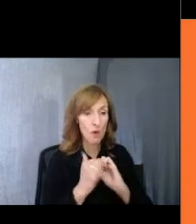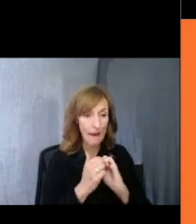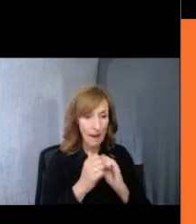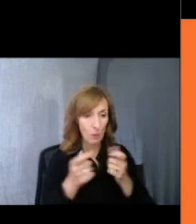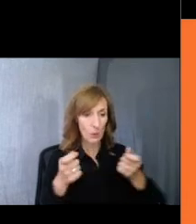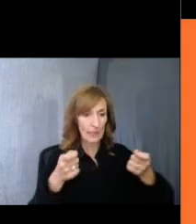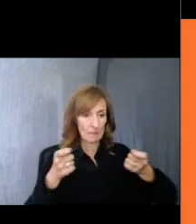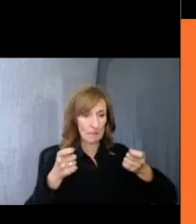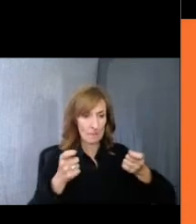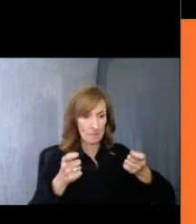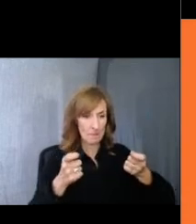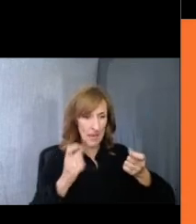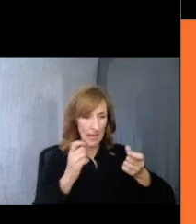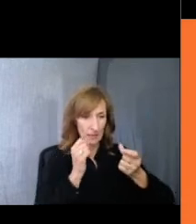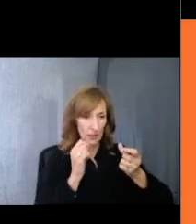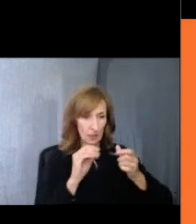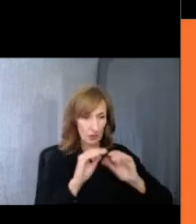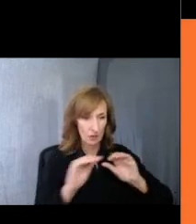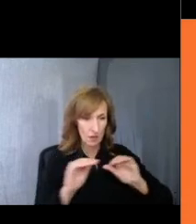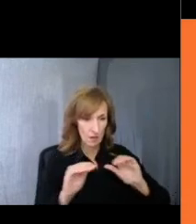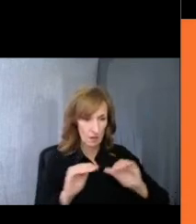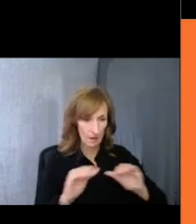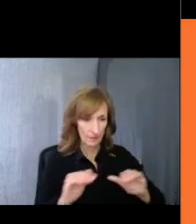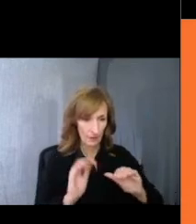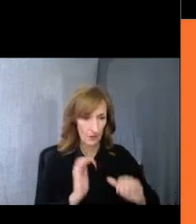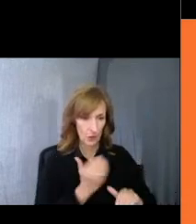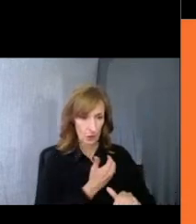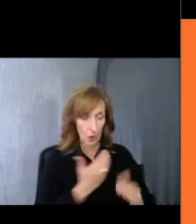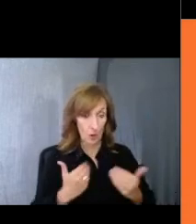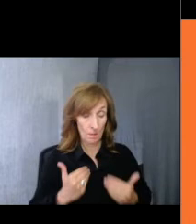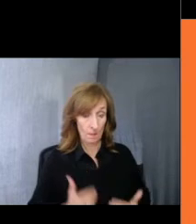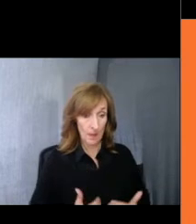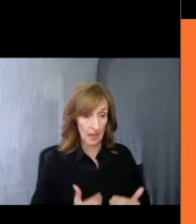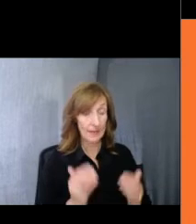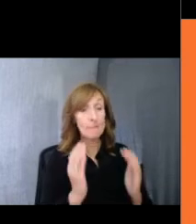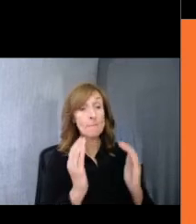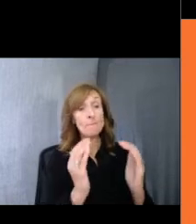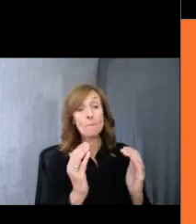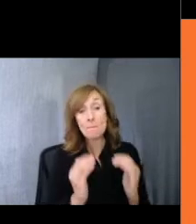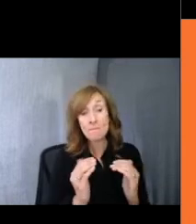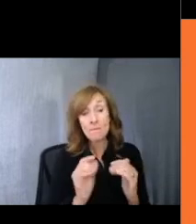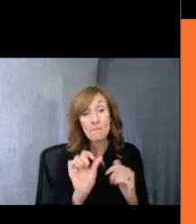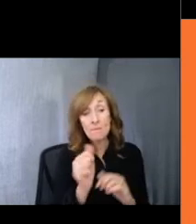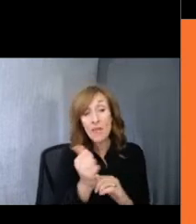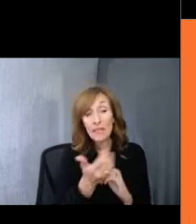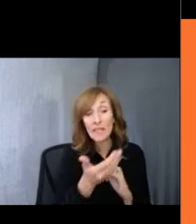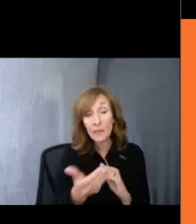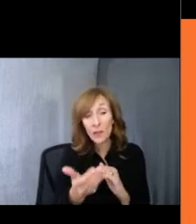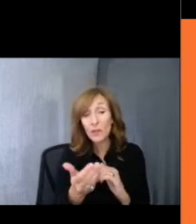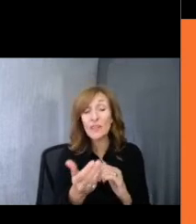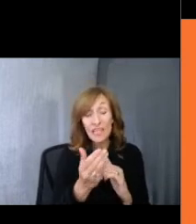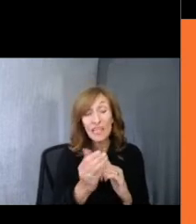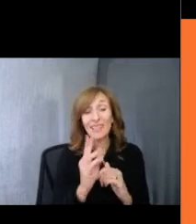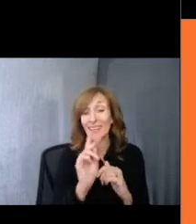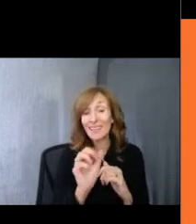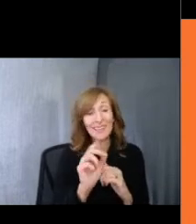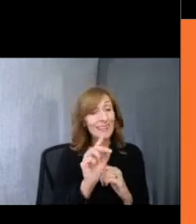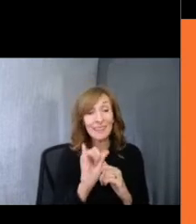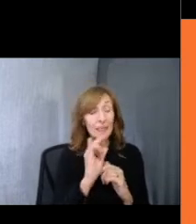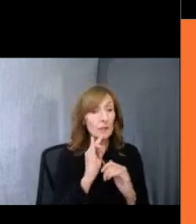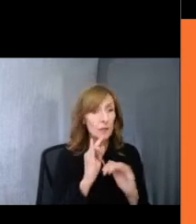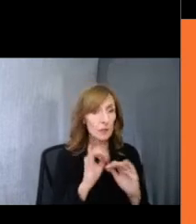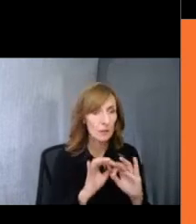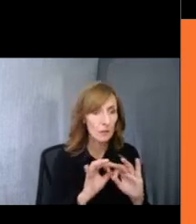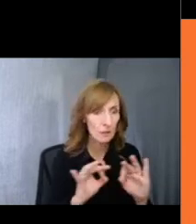body. Another thing that kidneys do is they're important in blood pressure control. And again, I don't think we think all the time